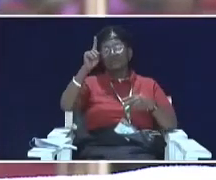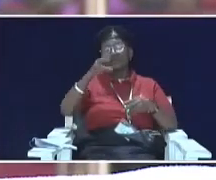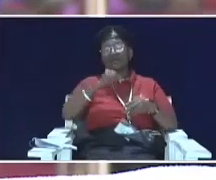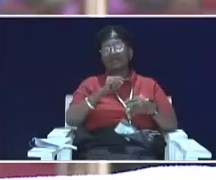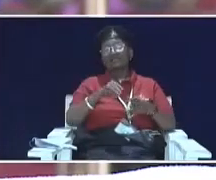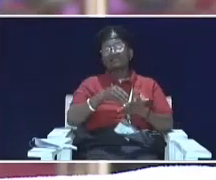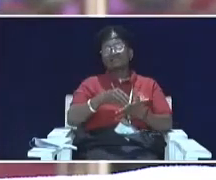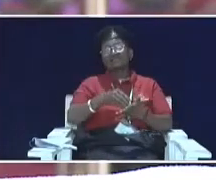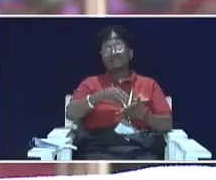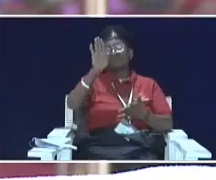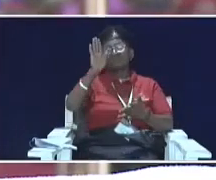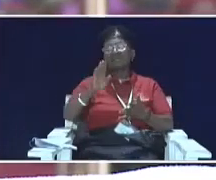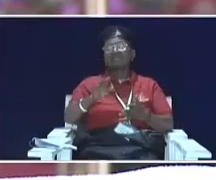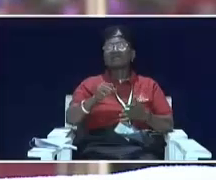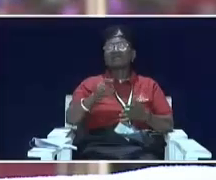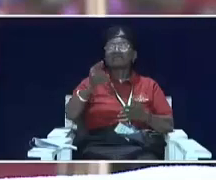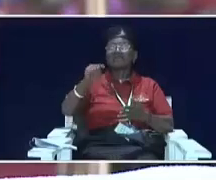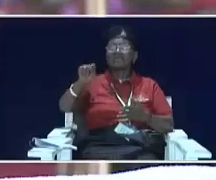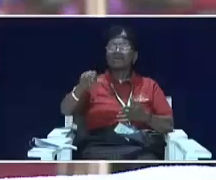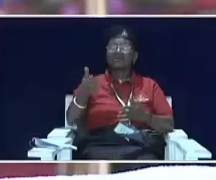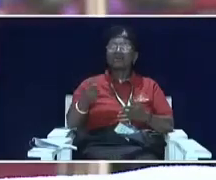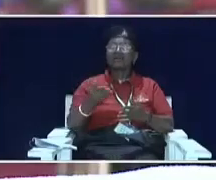When God accepts your offering,